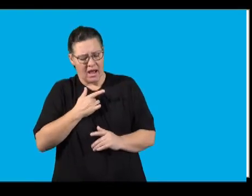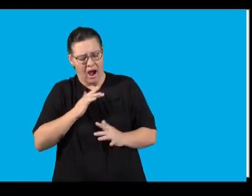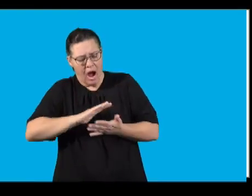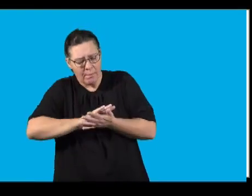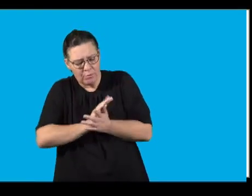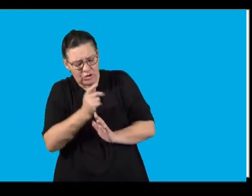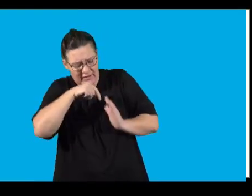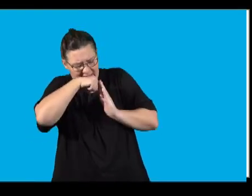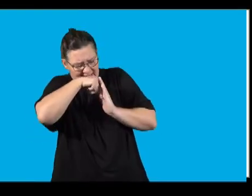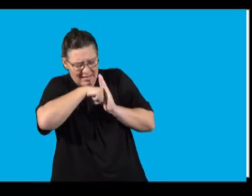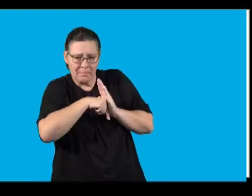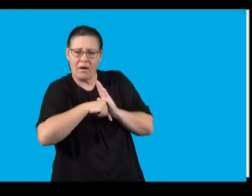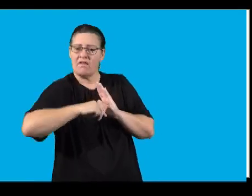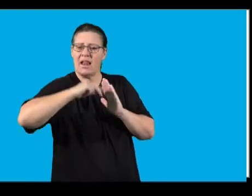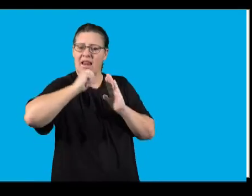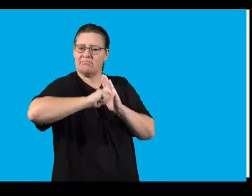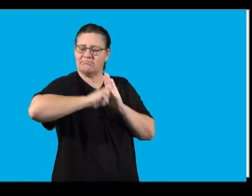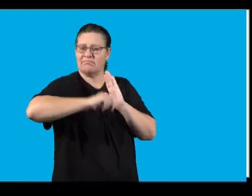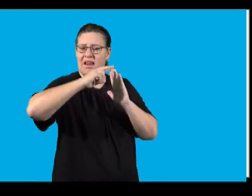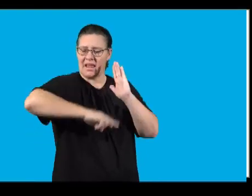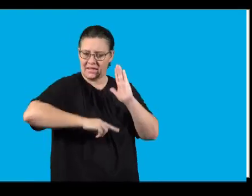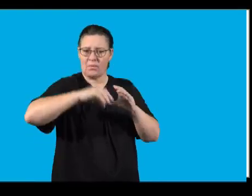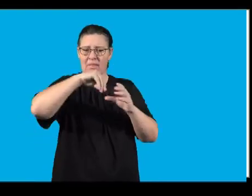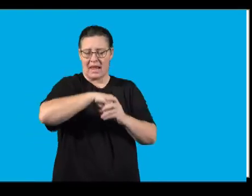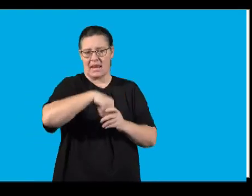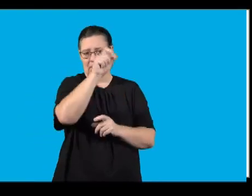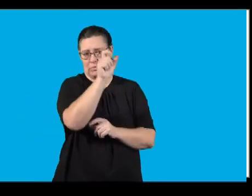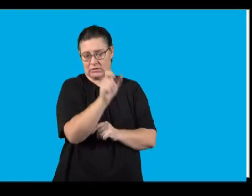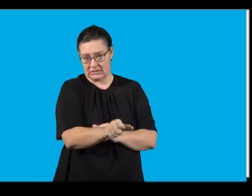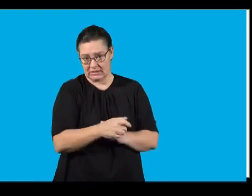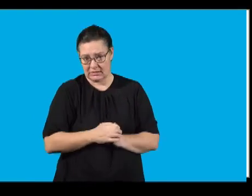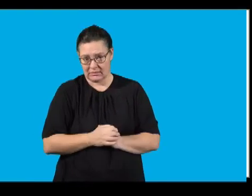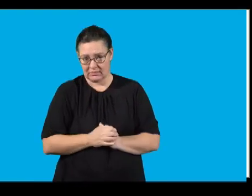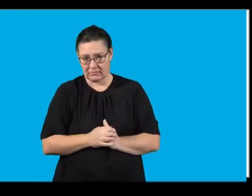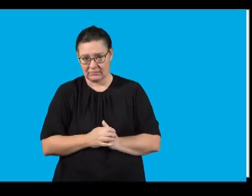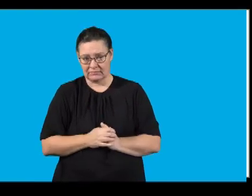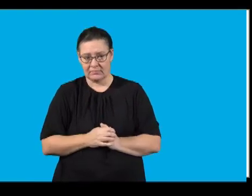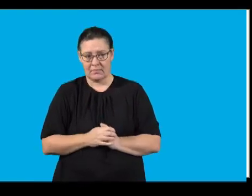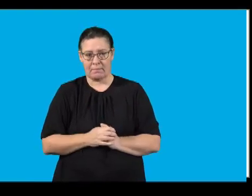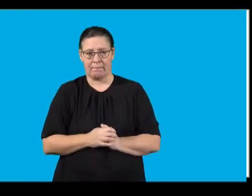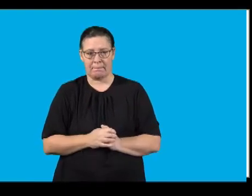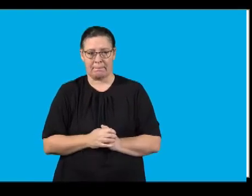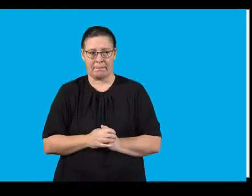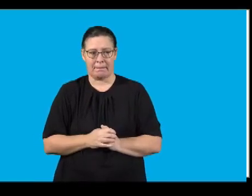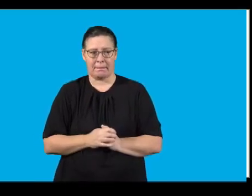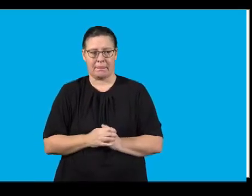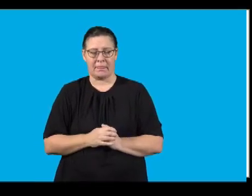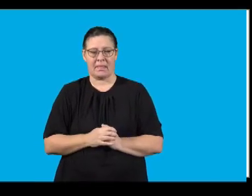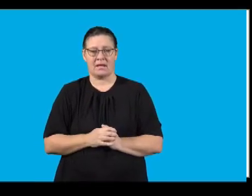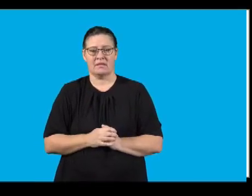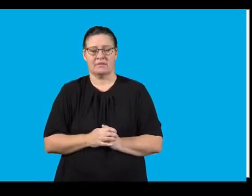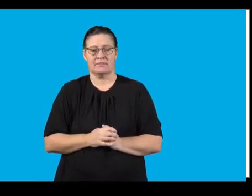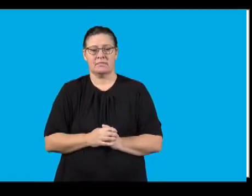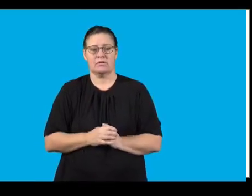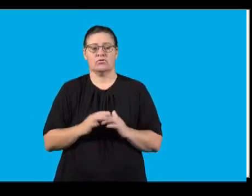deeper appreciation of the literary meaning in text. Now, please take note, I said literary and not